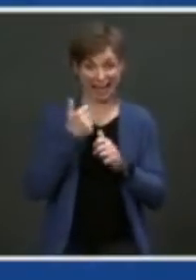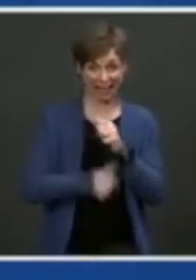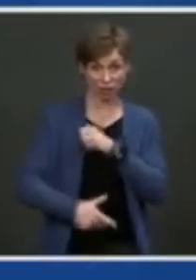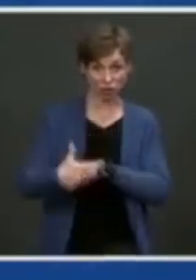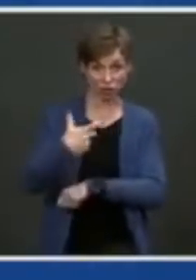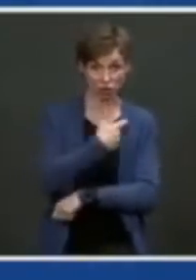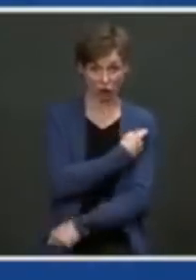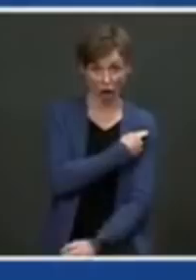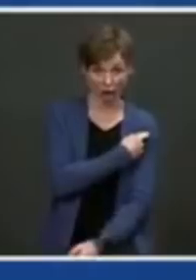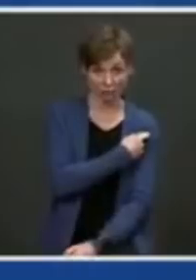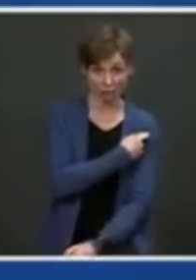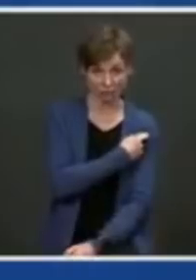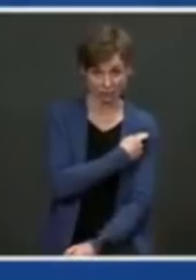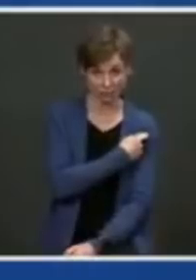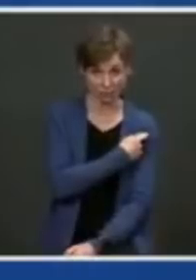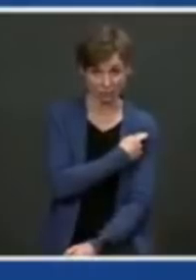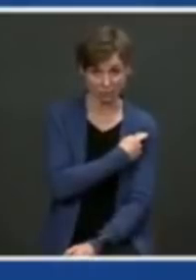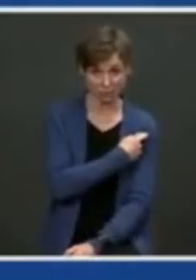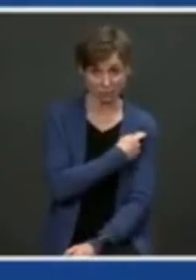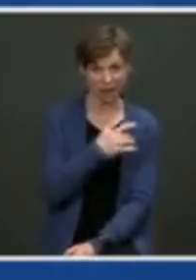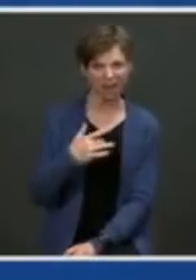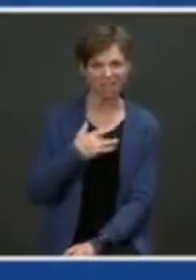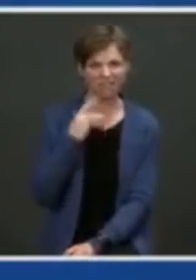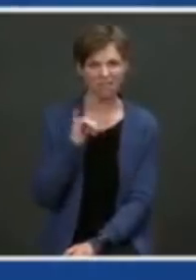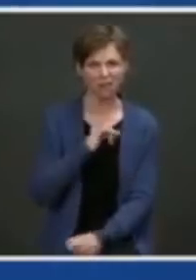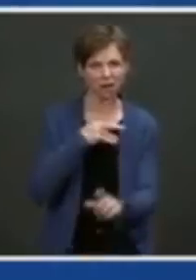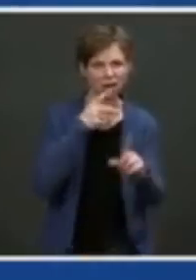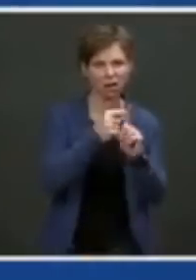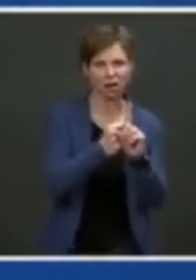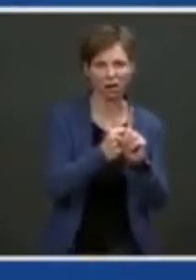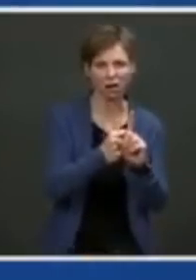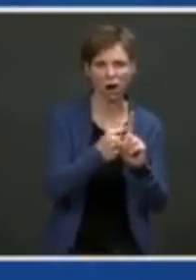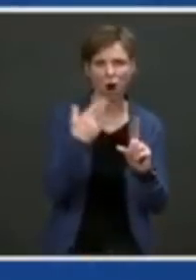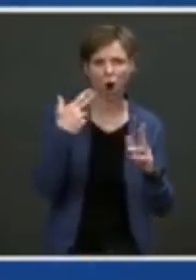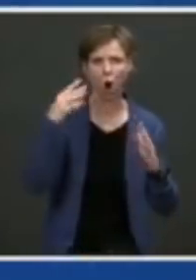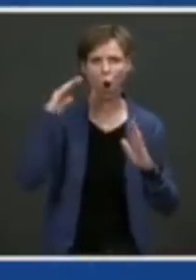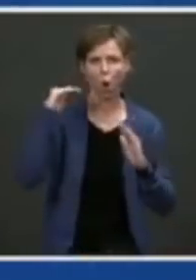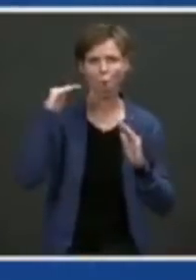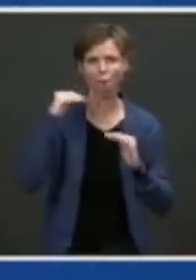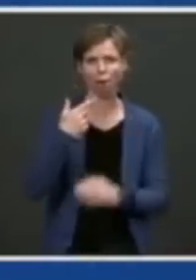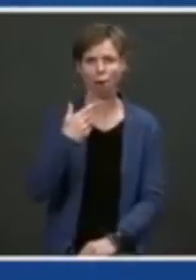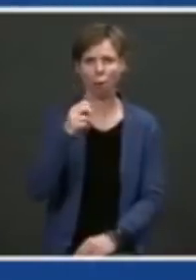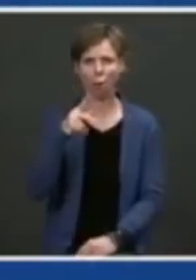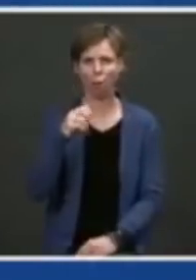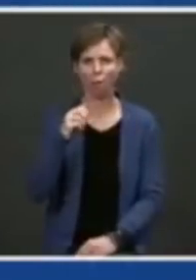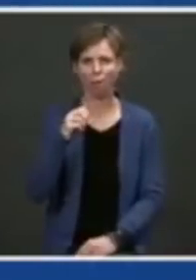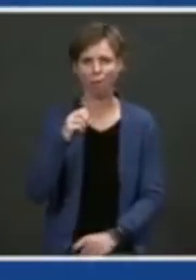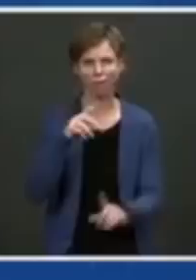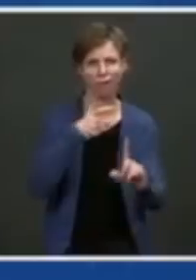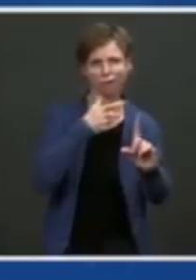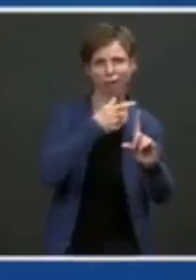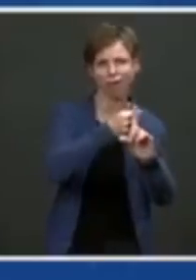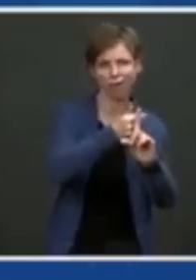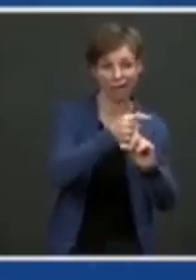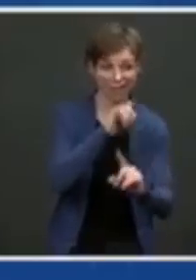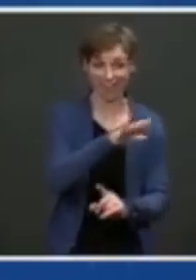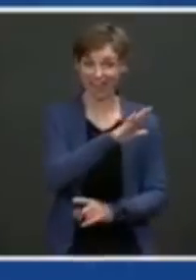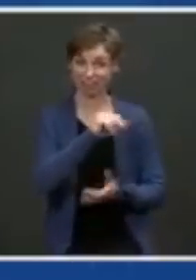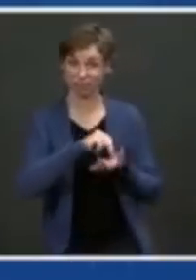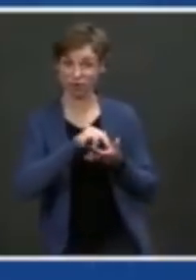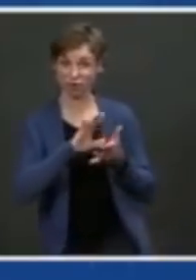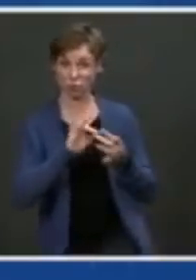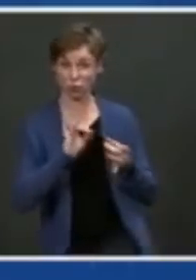was like administering a dose of hope. A dose of hope. That's how she phrased it. Behind